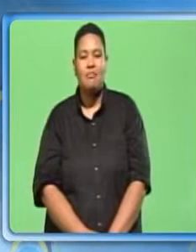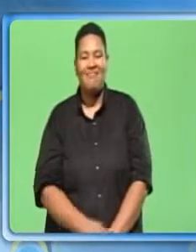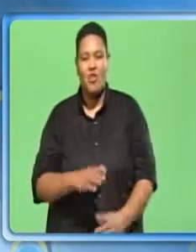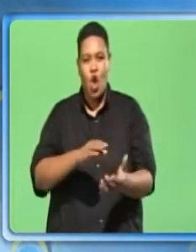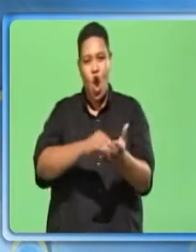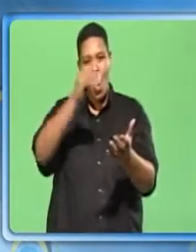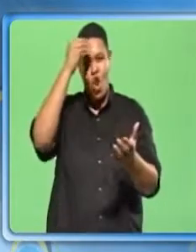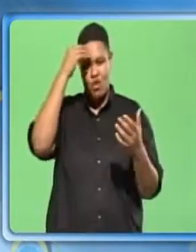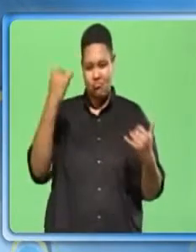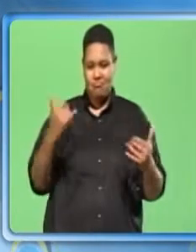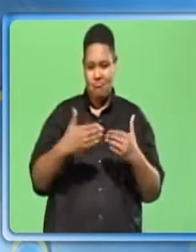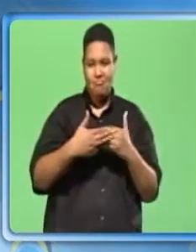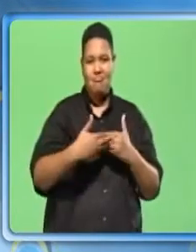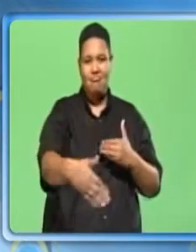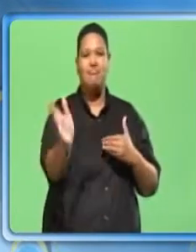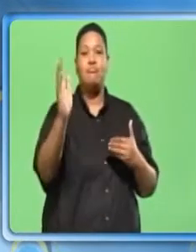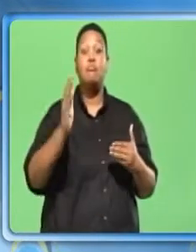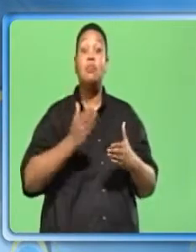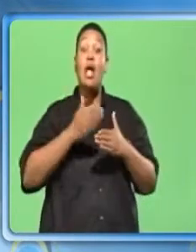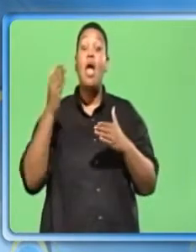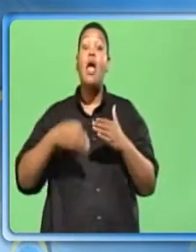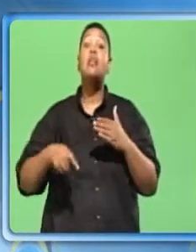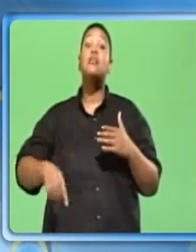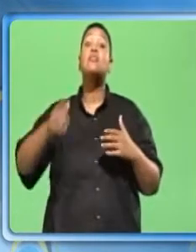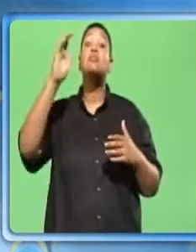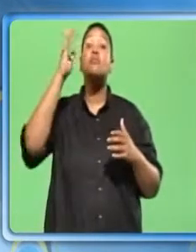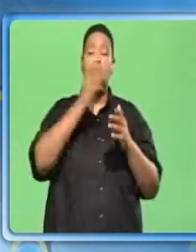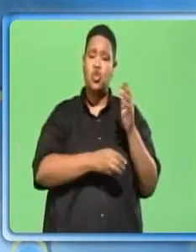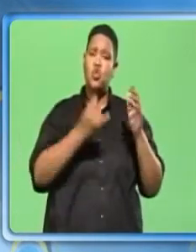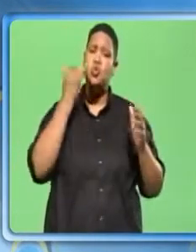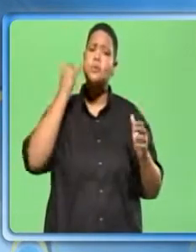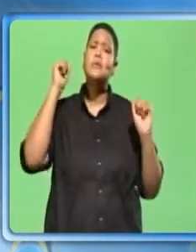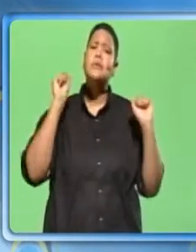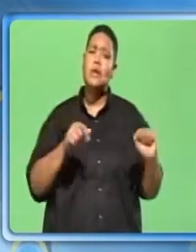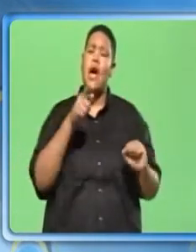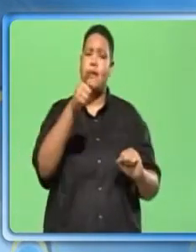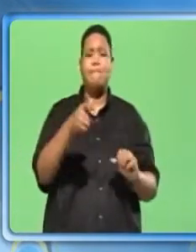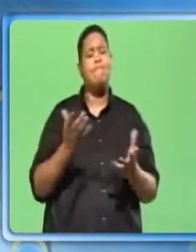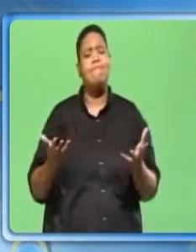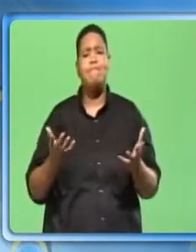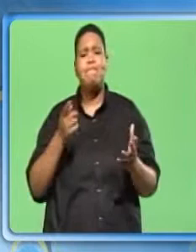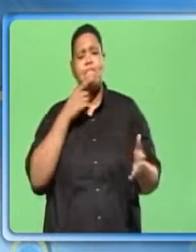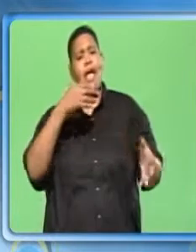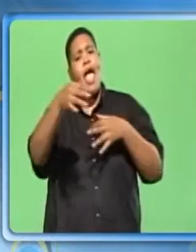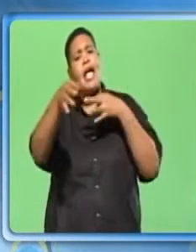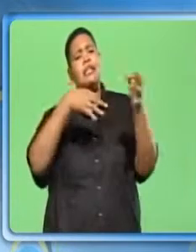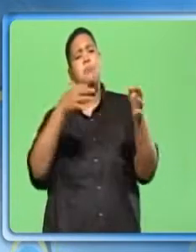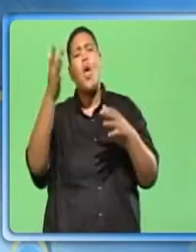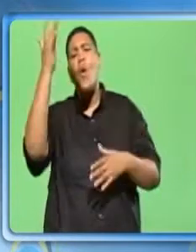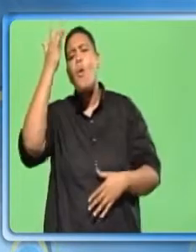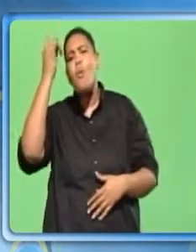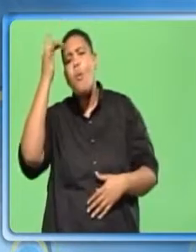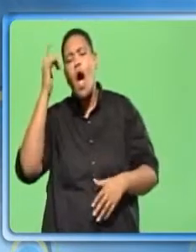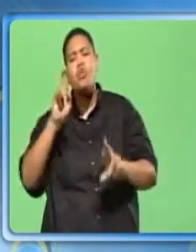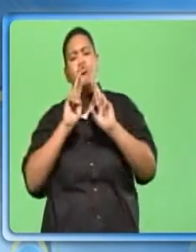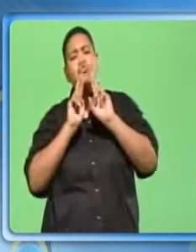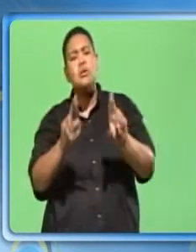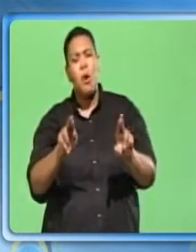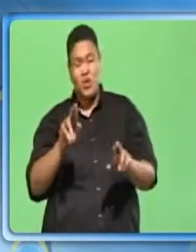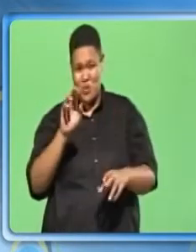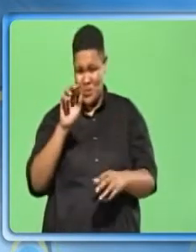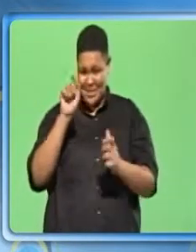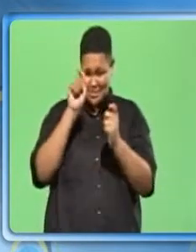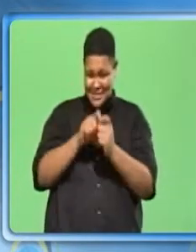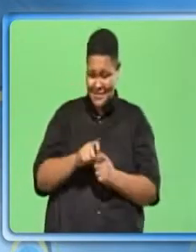Learning outcomes. At the end of this section, you should be able to explain why the response to stimuli